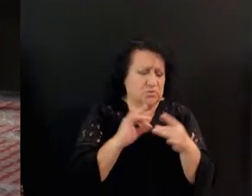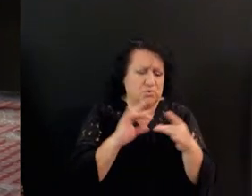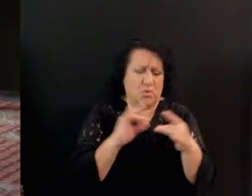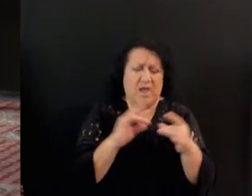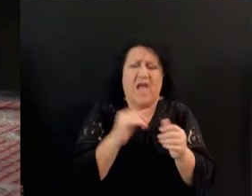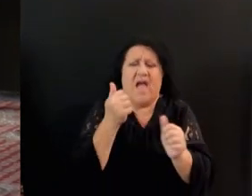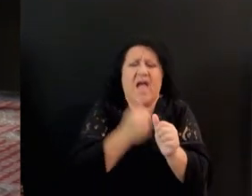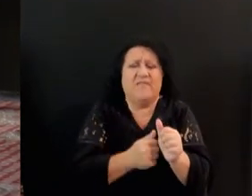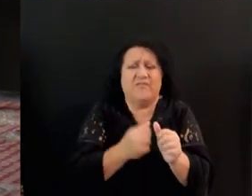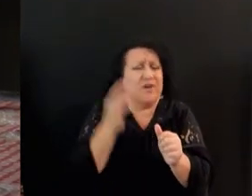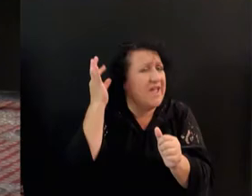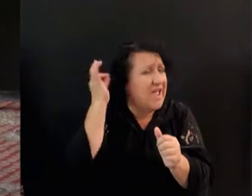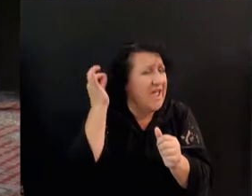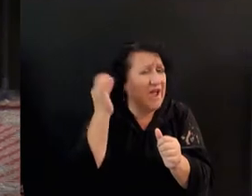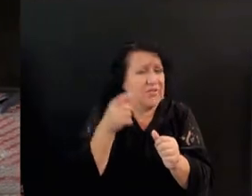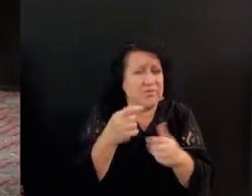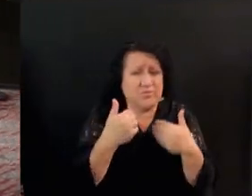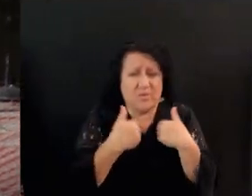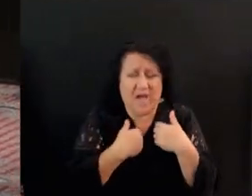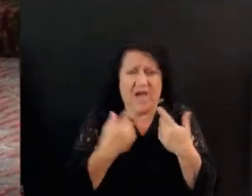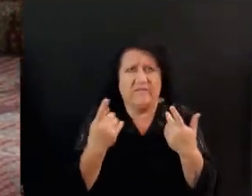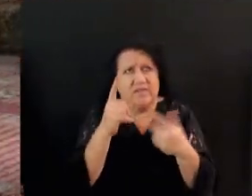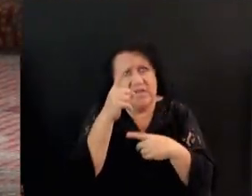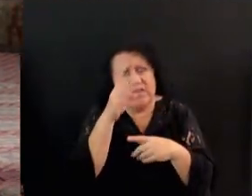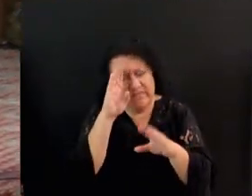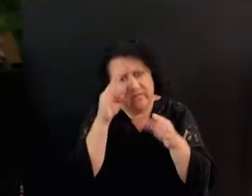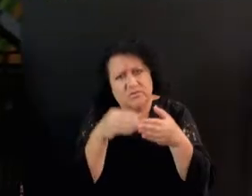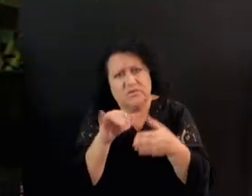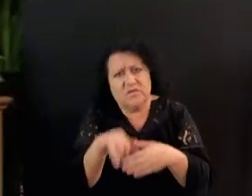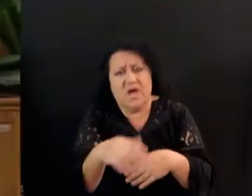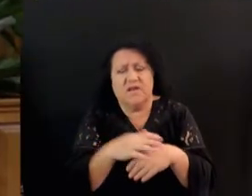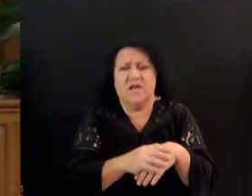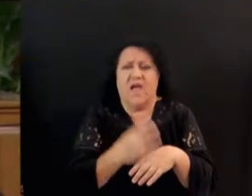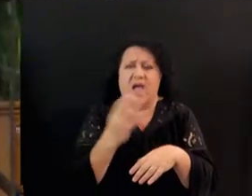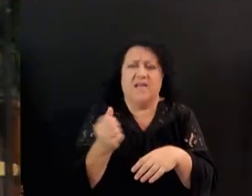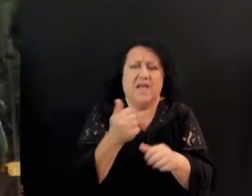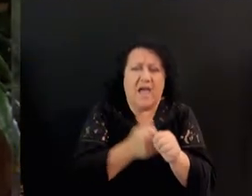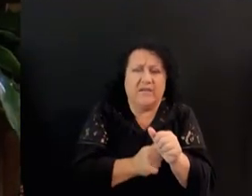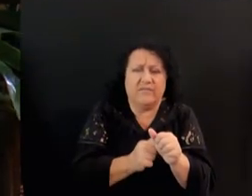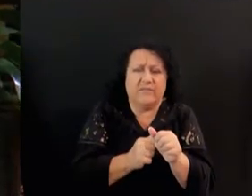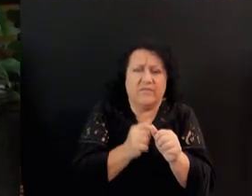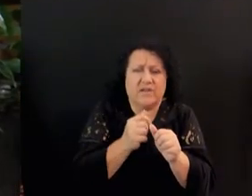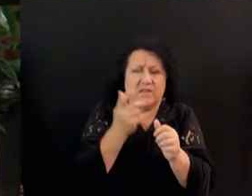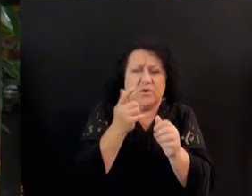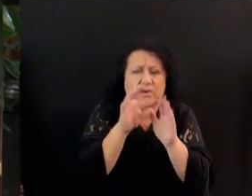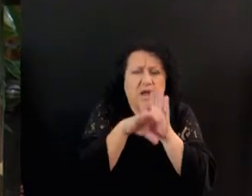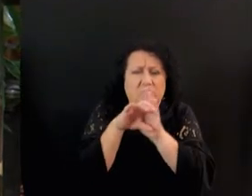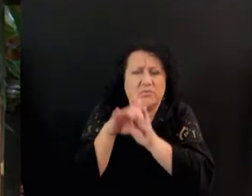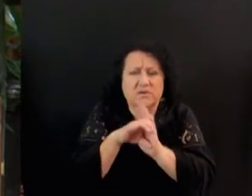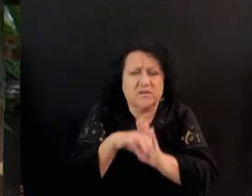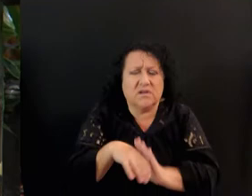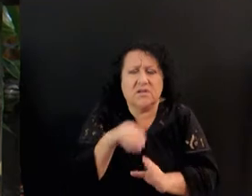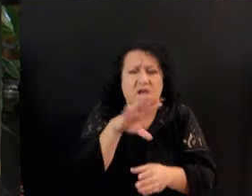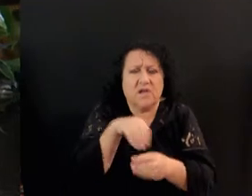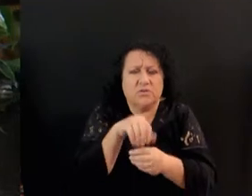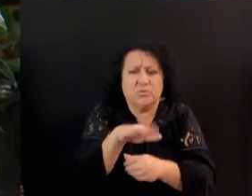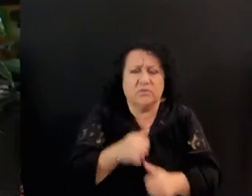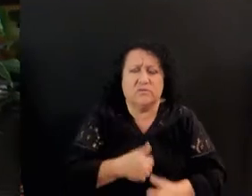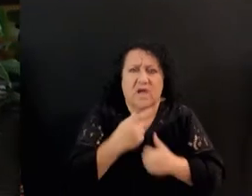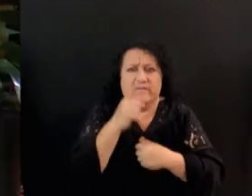your head, every single fiber of your being, and yet this story is so much bigger than you or me. The prophet